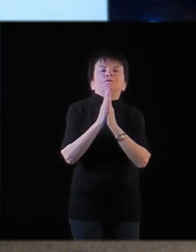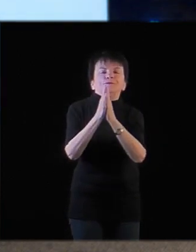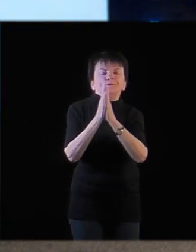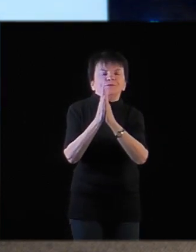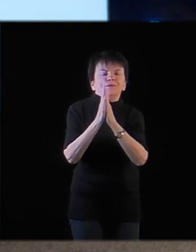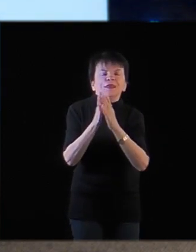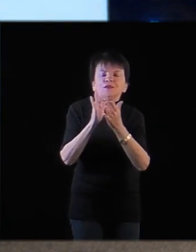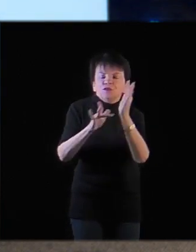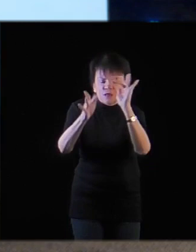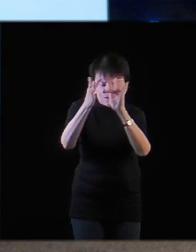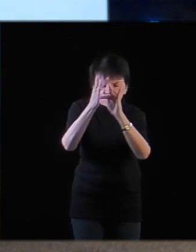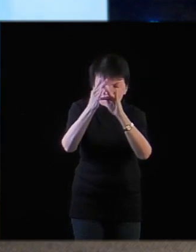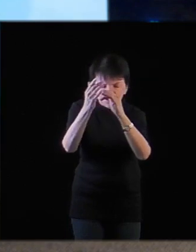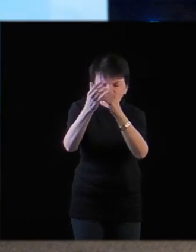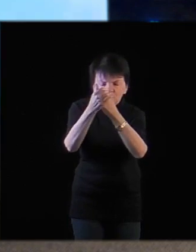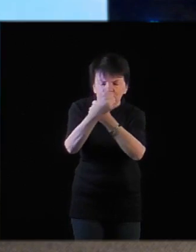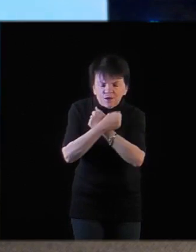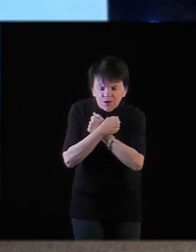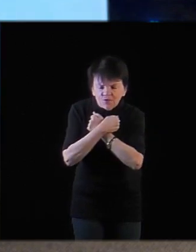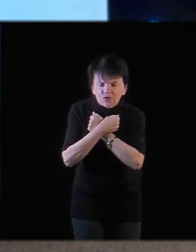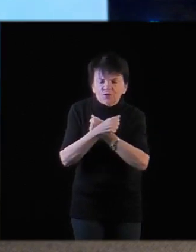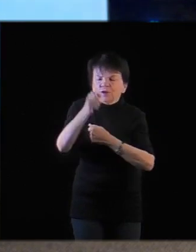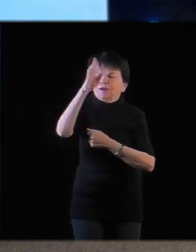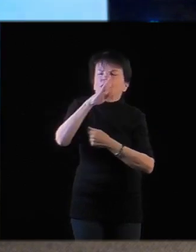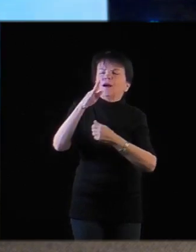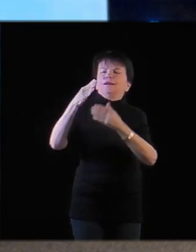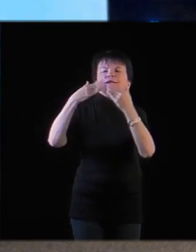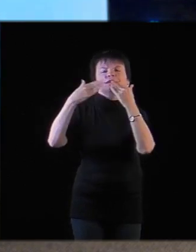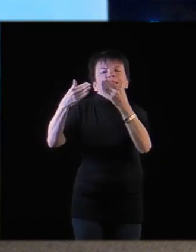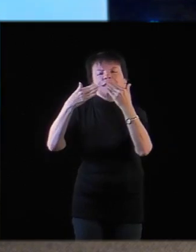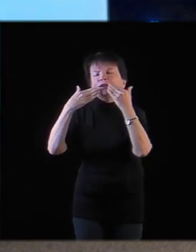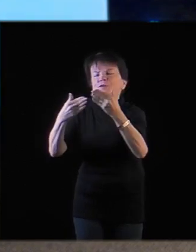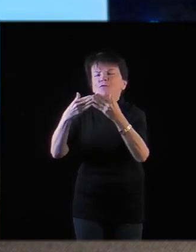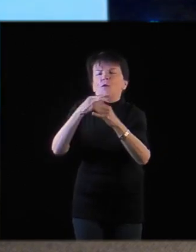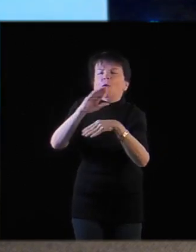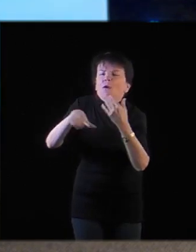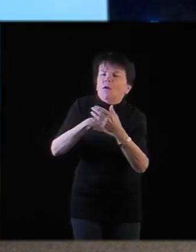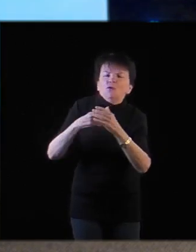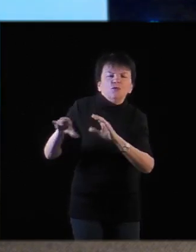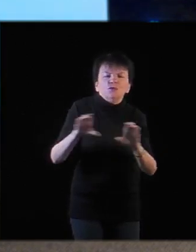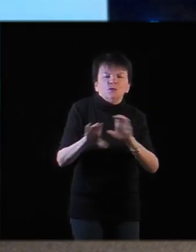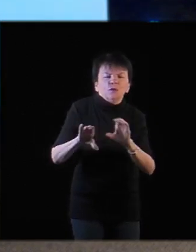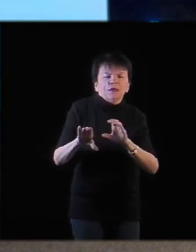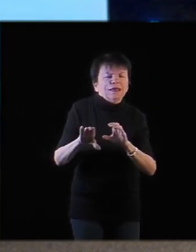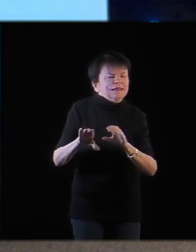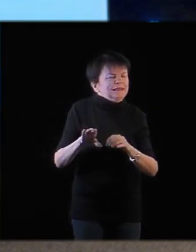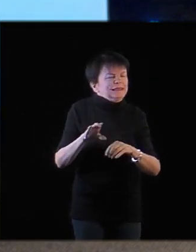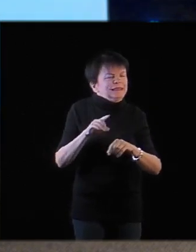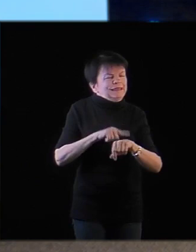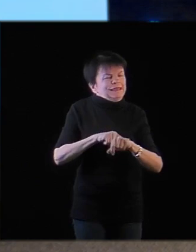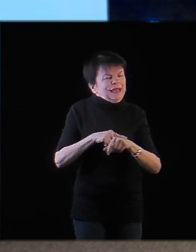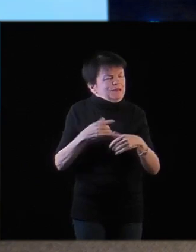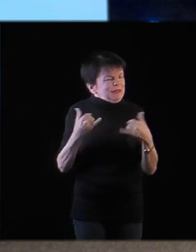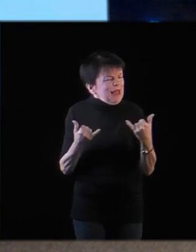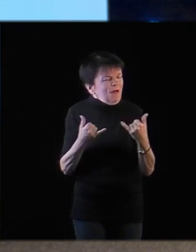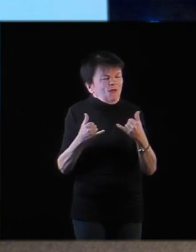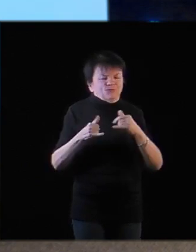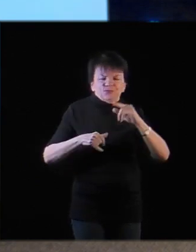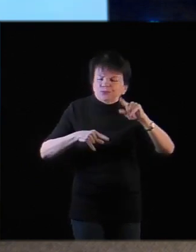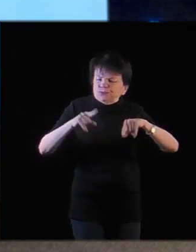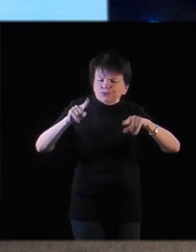love you. God, we're grateful for what you're doing. In the midst of uncertain times, God, we know that you are in